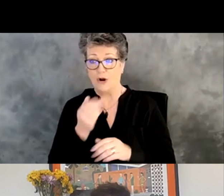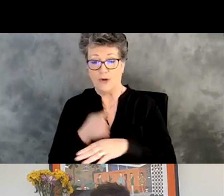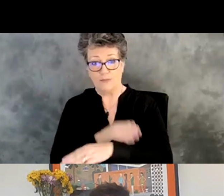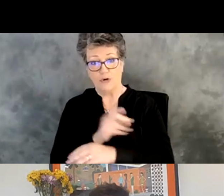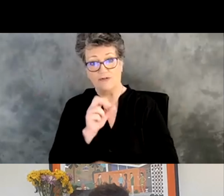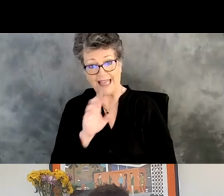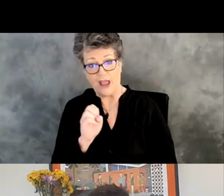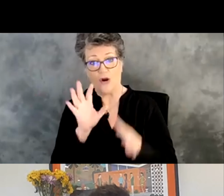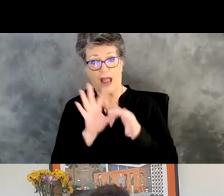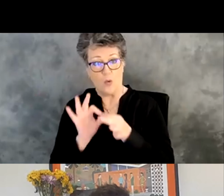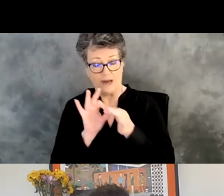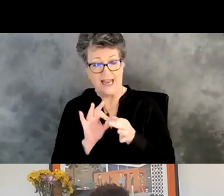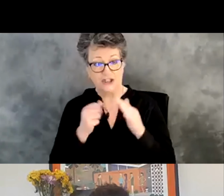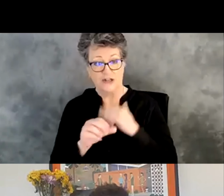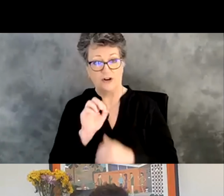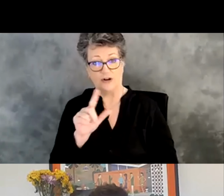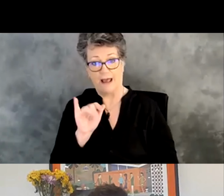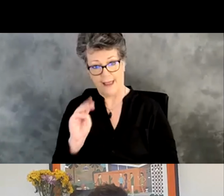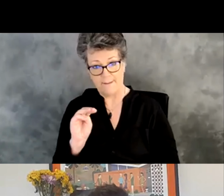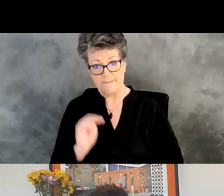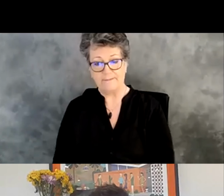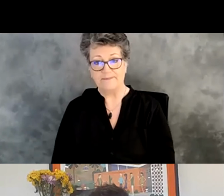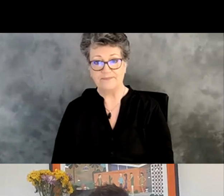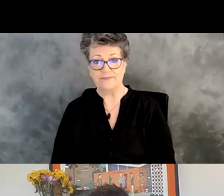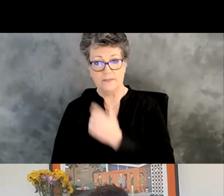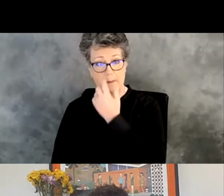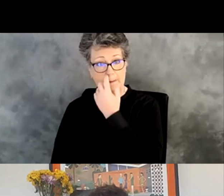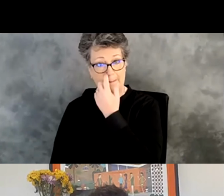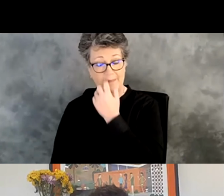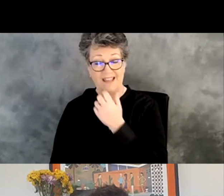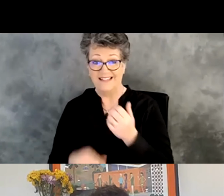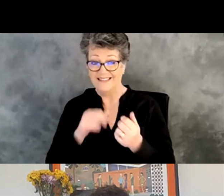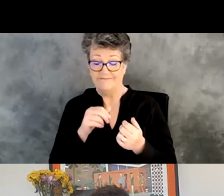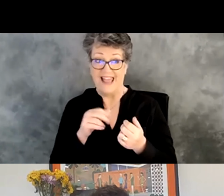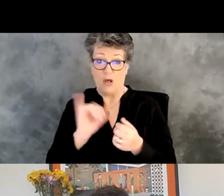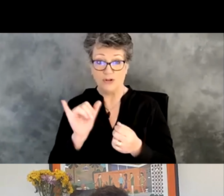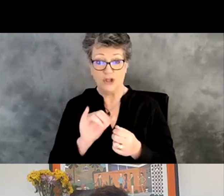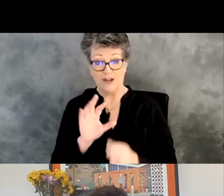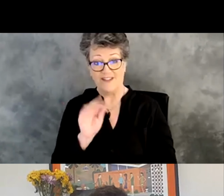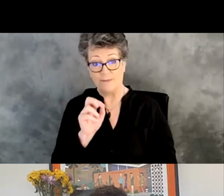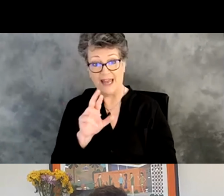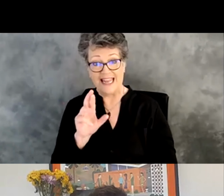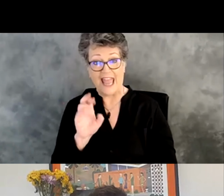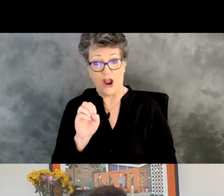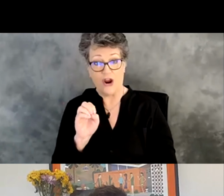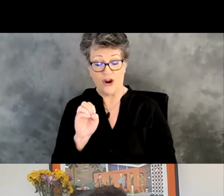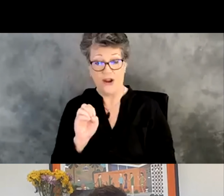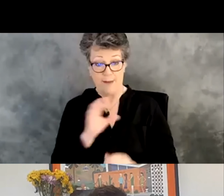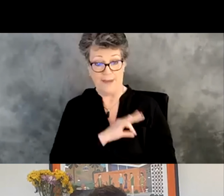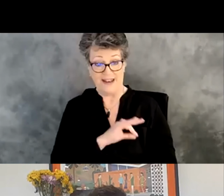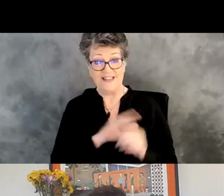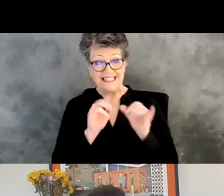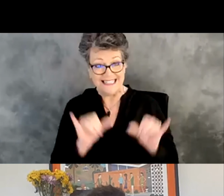and coordination under CalAIM. And not to mention, if you have Medicare benefits, the system is even